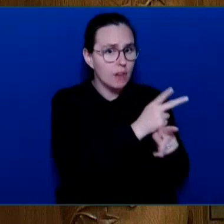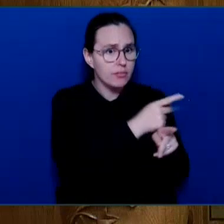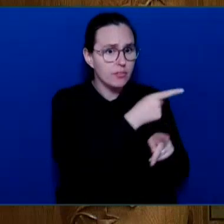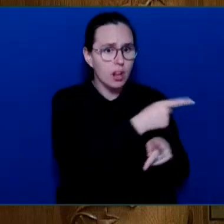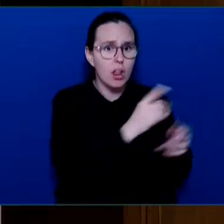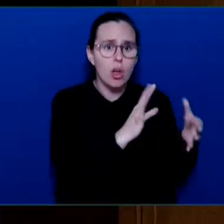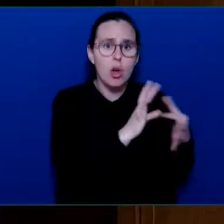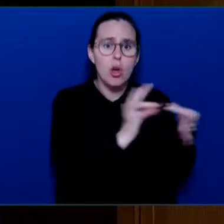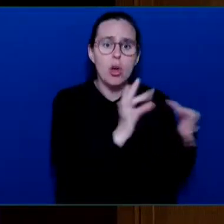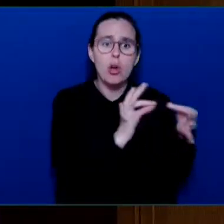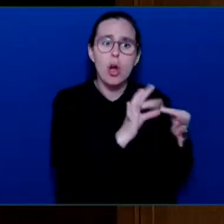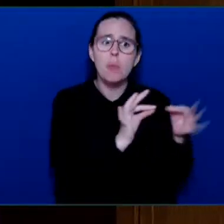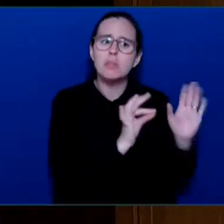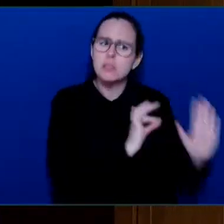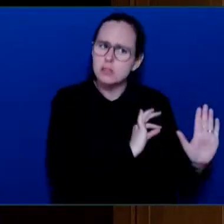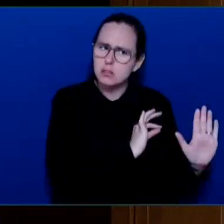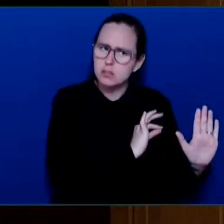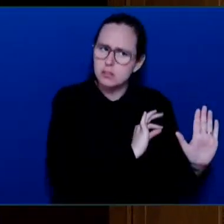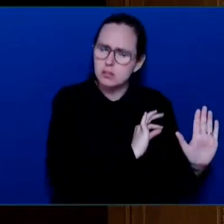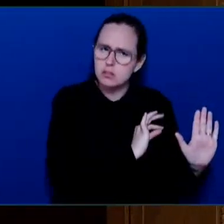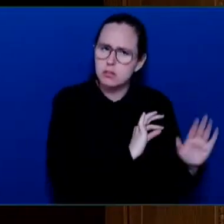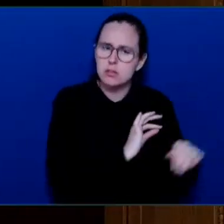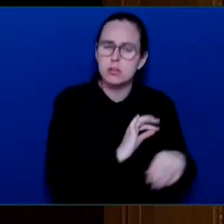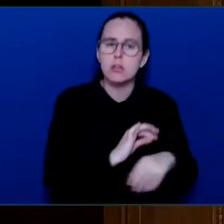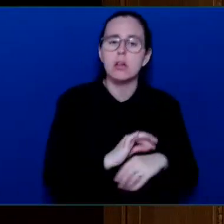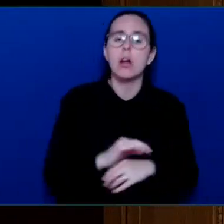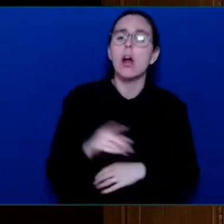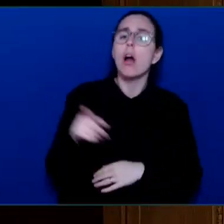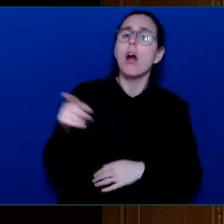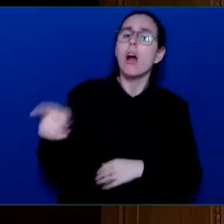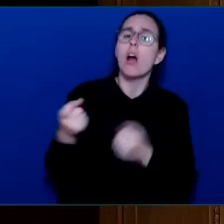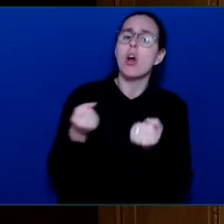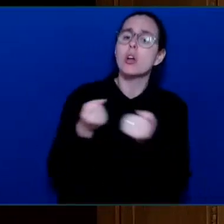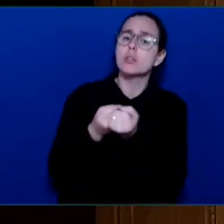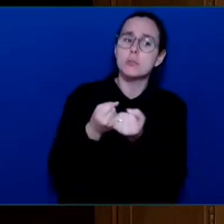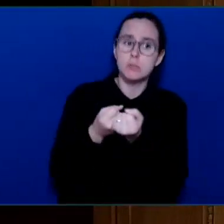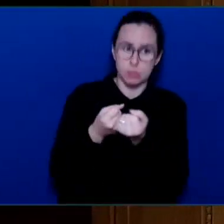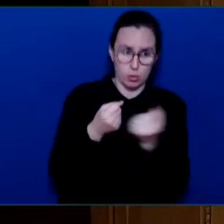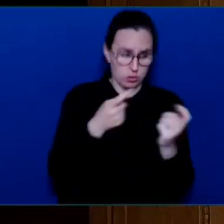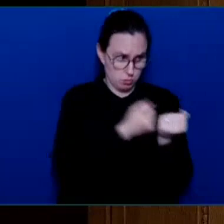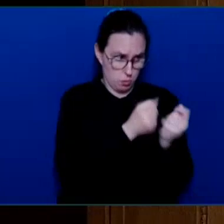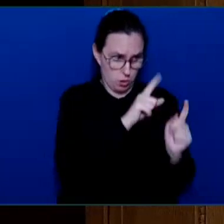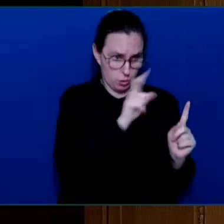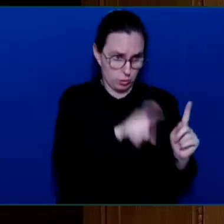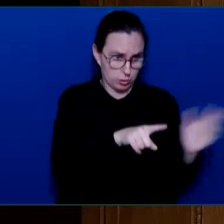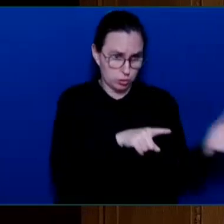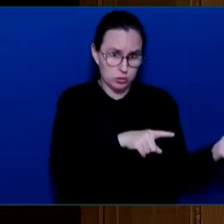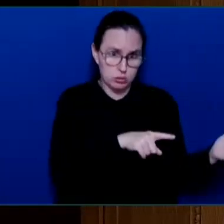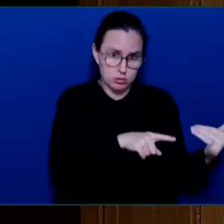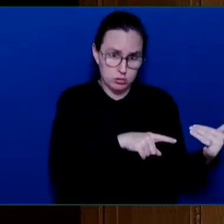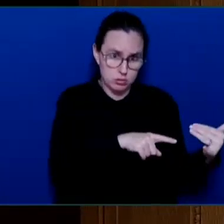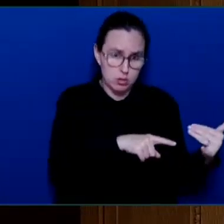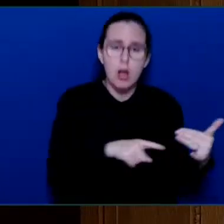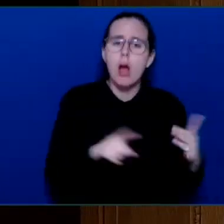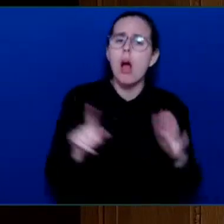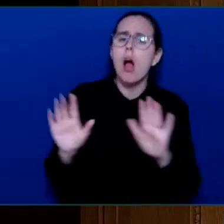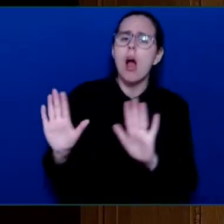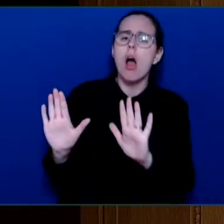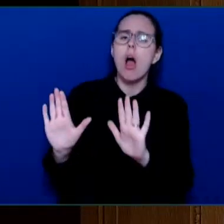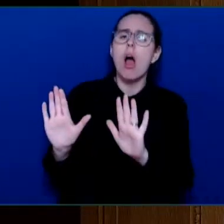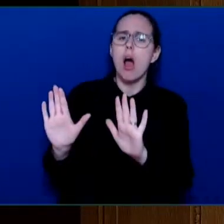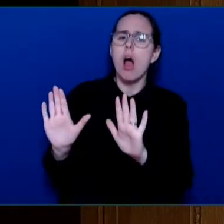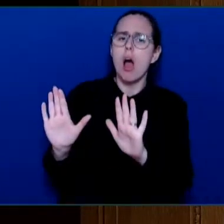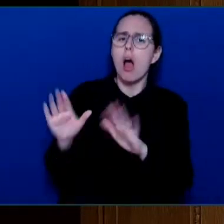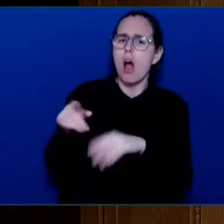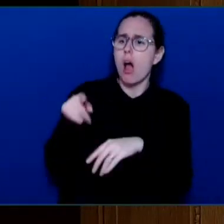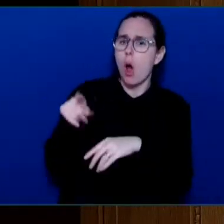don't doubt that members of the committee took their duties responsibly, took them seriously. I am certain